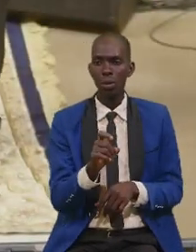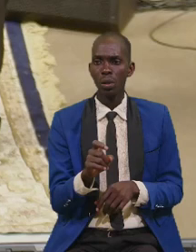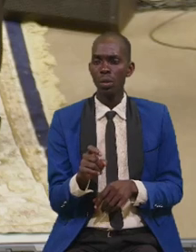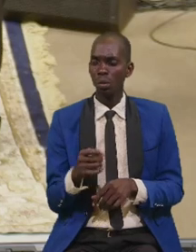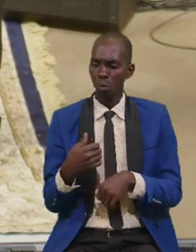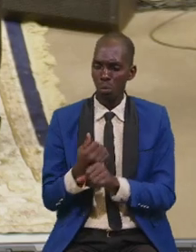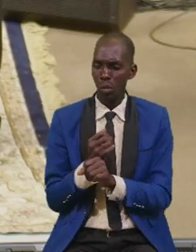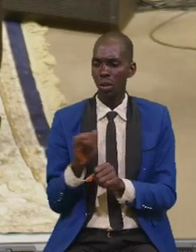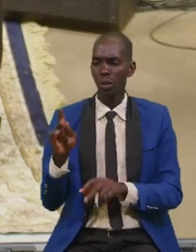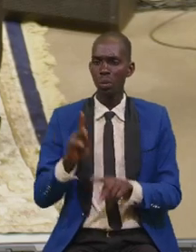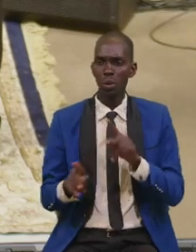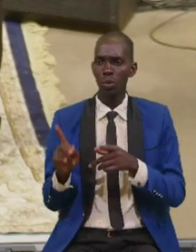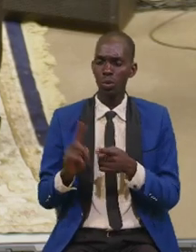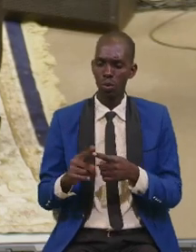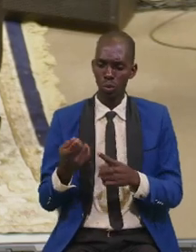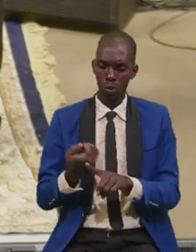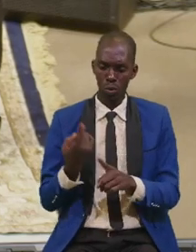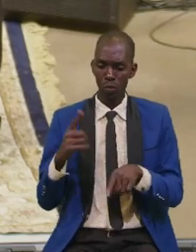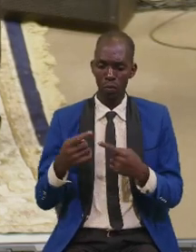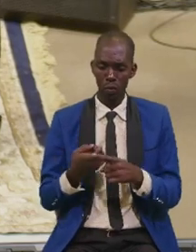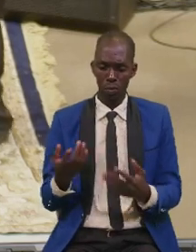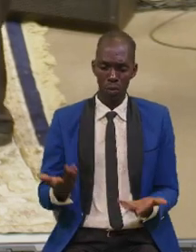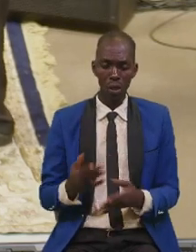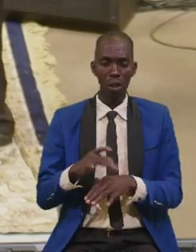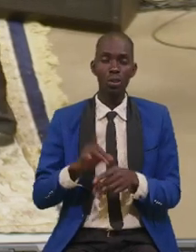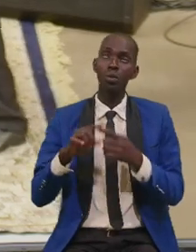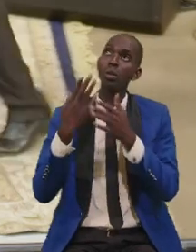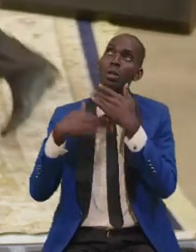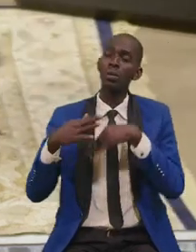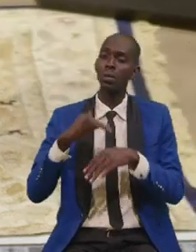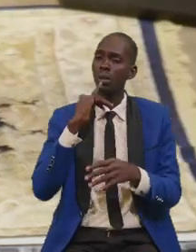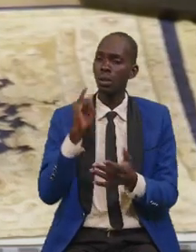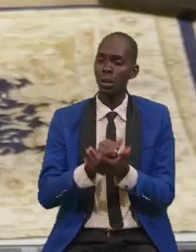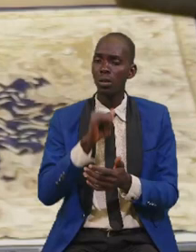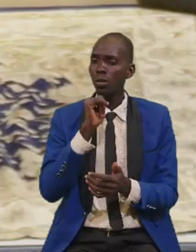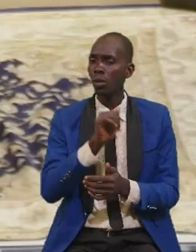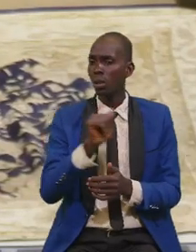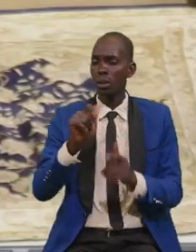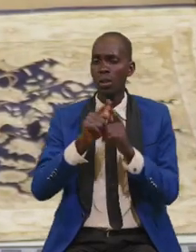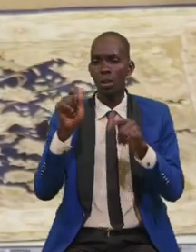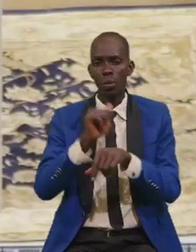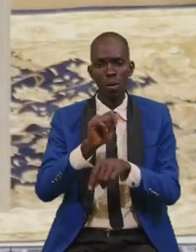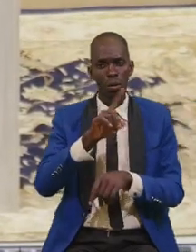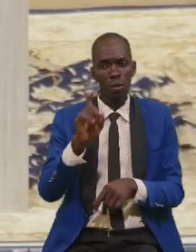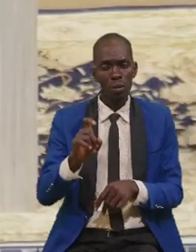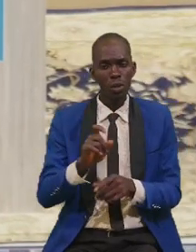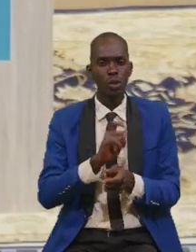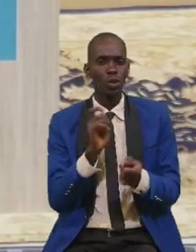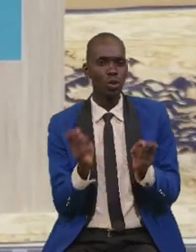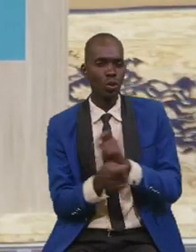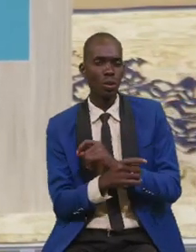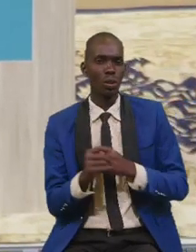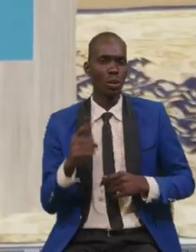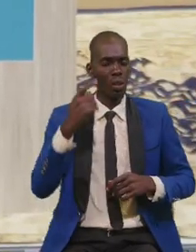earth and get to heaven. Is that not a great work? Turning their hearts and their minds unto the Lord, the